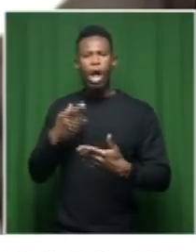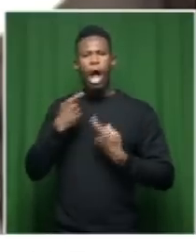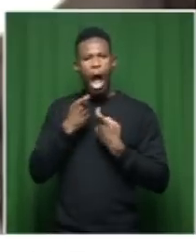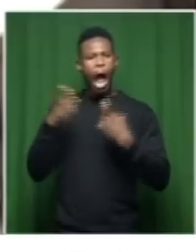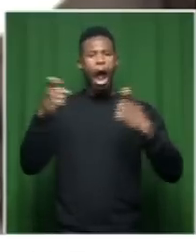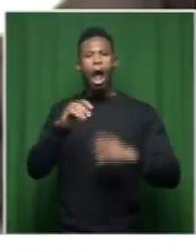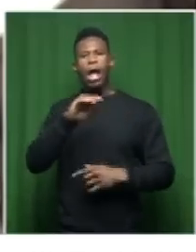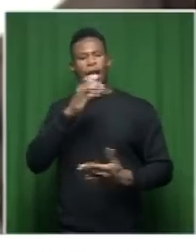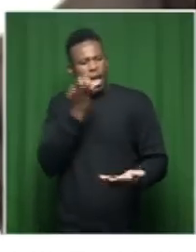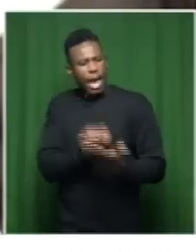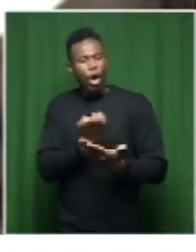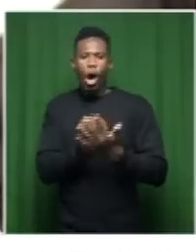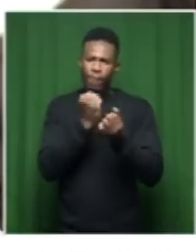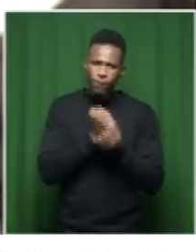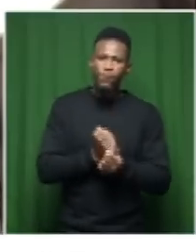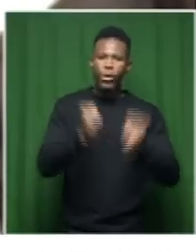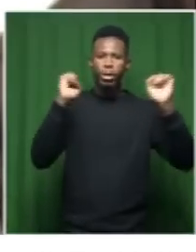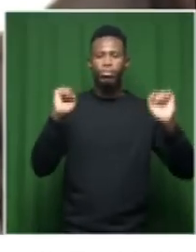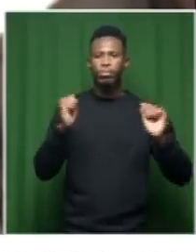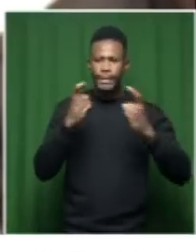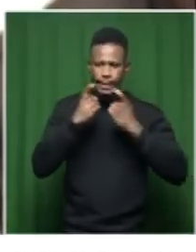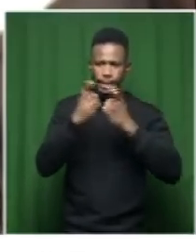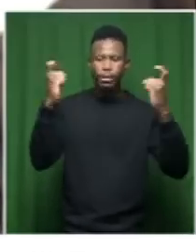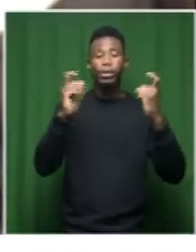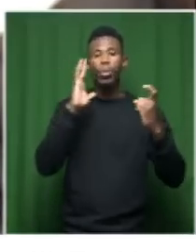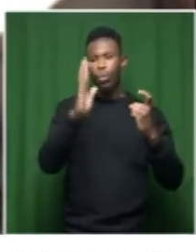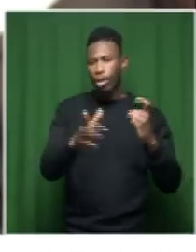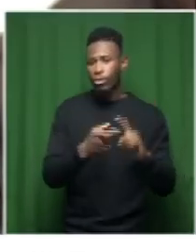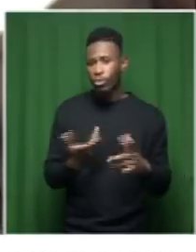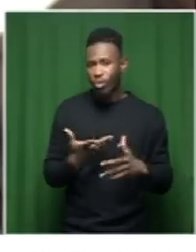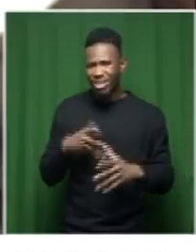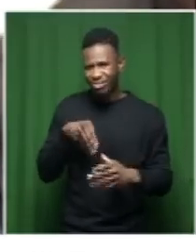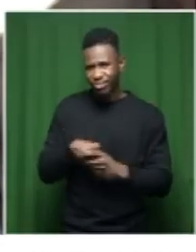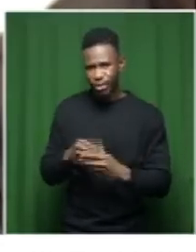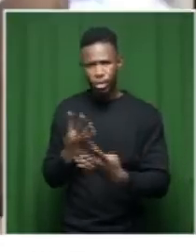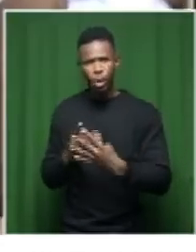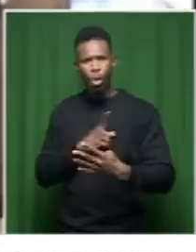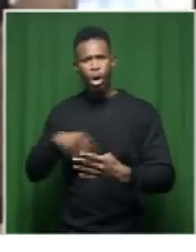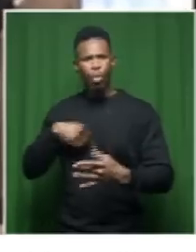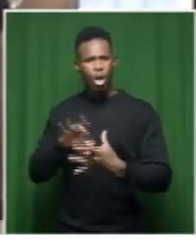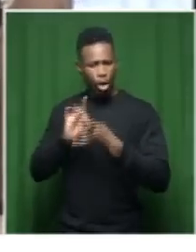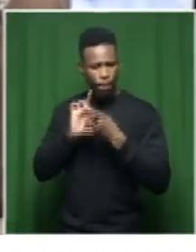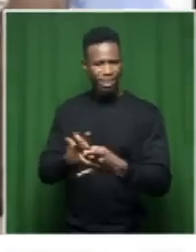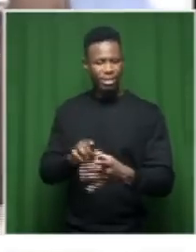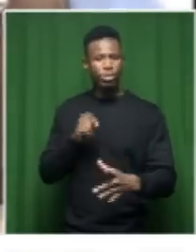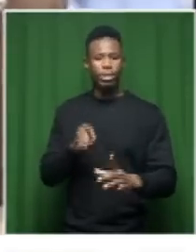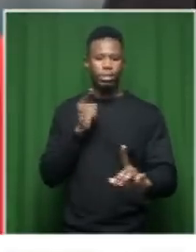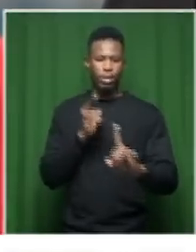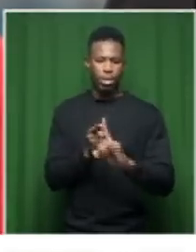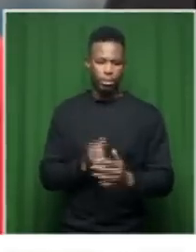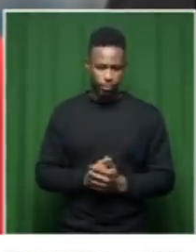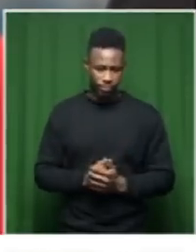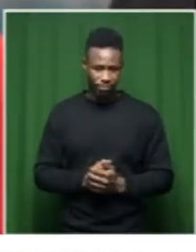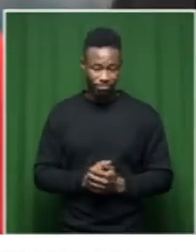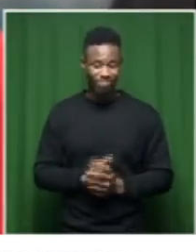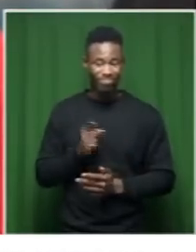freedom from the cells if needs be, because we are committed to this cause. These sentiments cemented